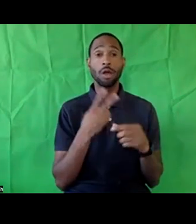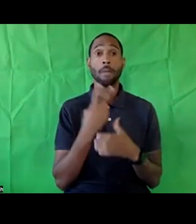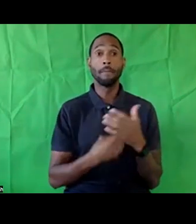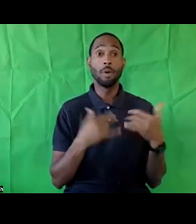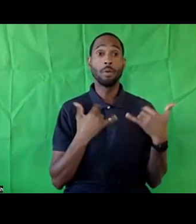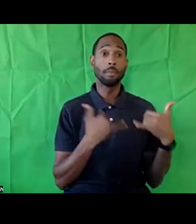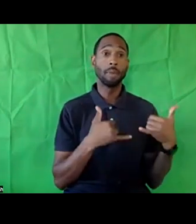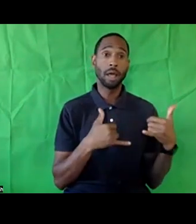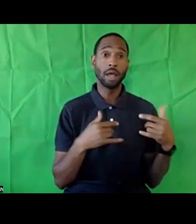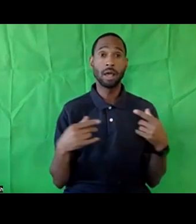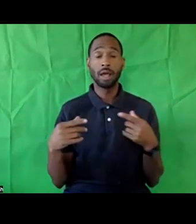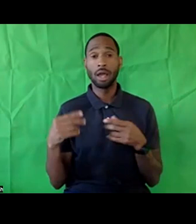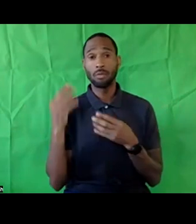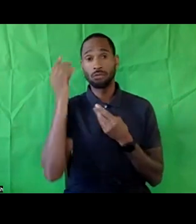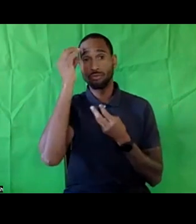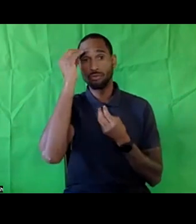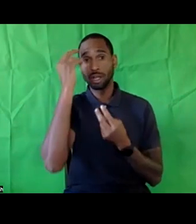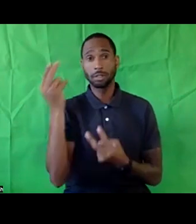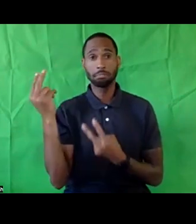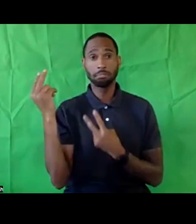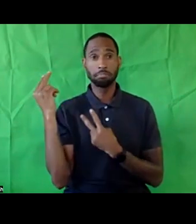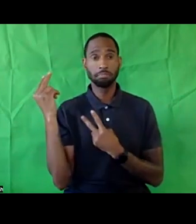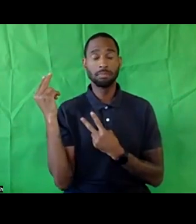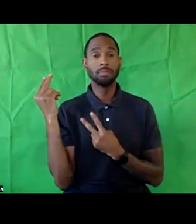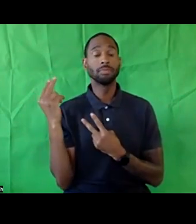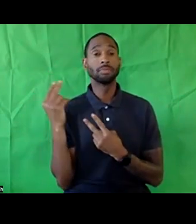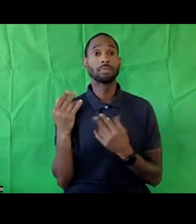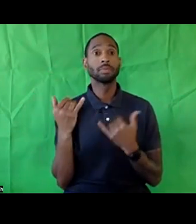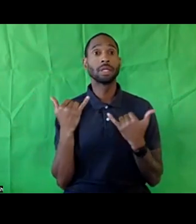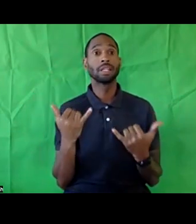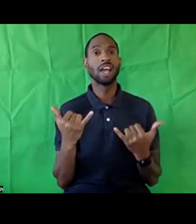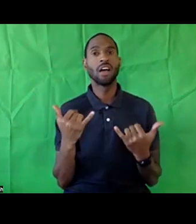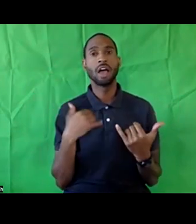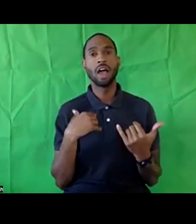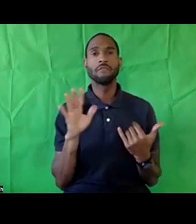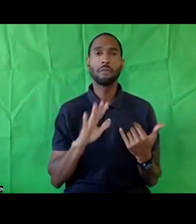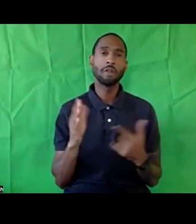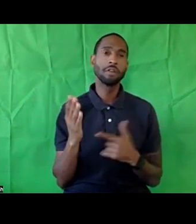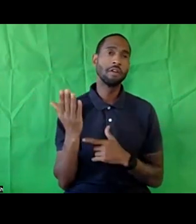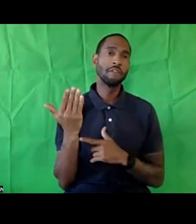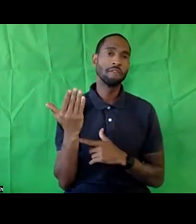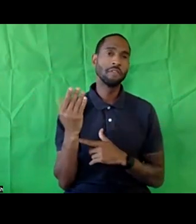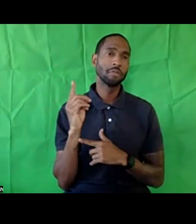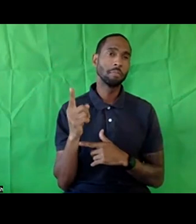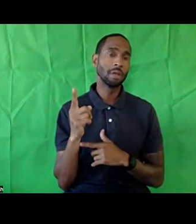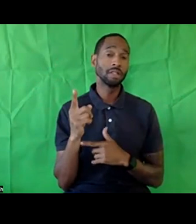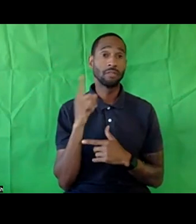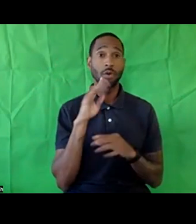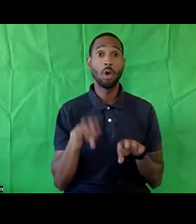play and reflection. And here we've got about 15 minutes for open